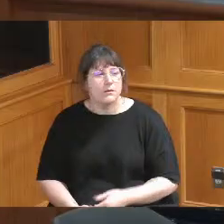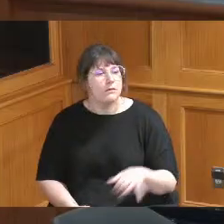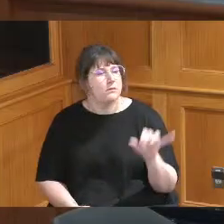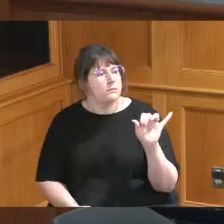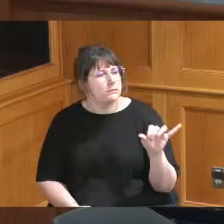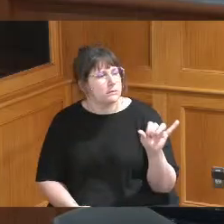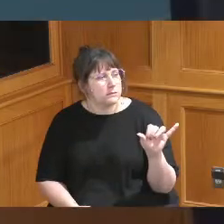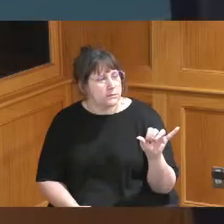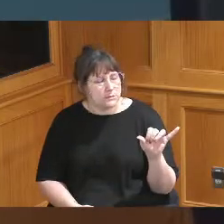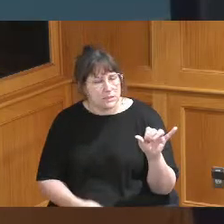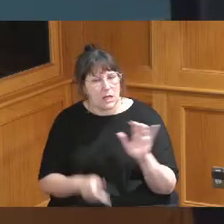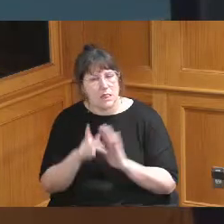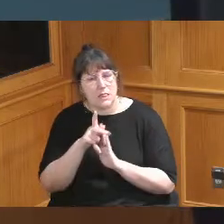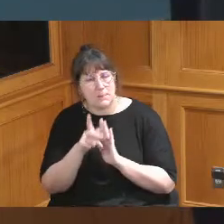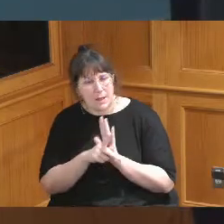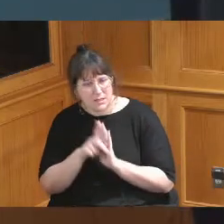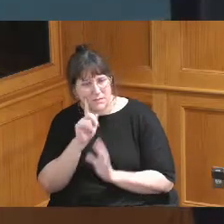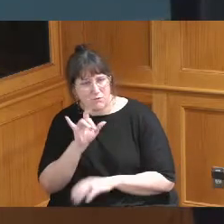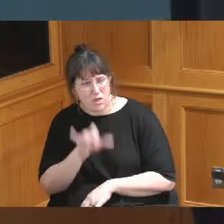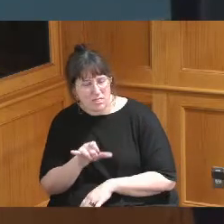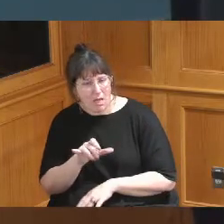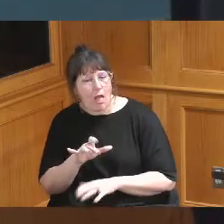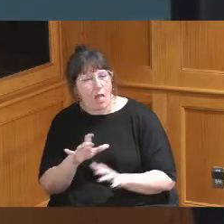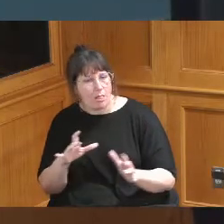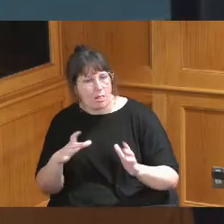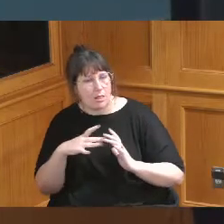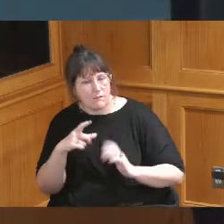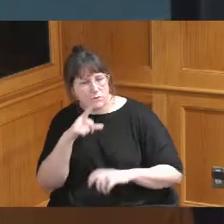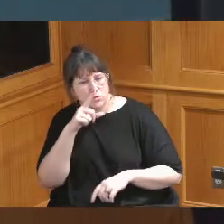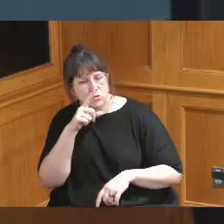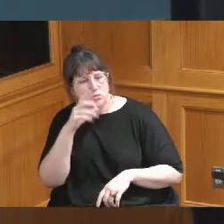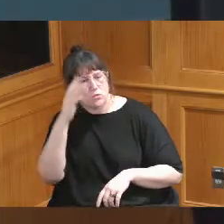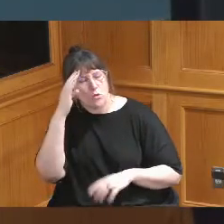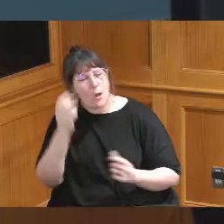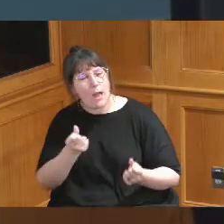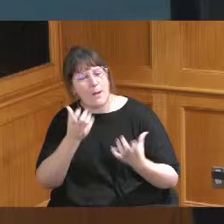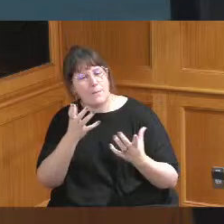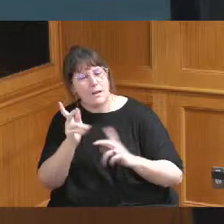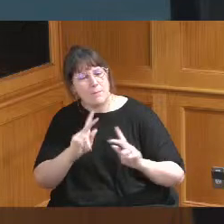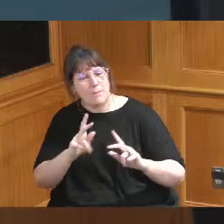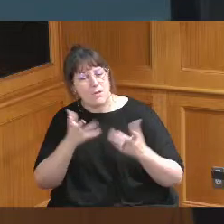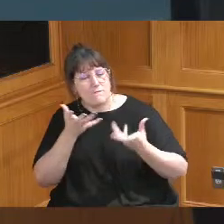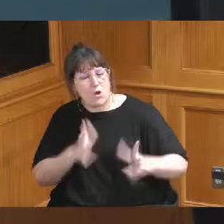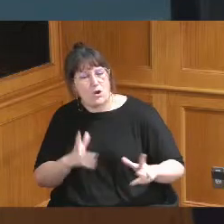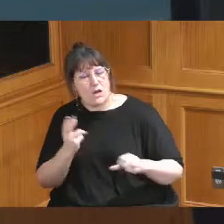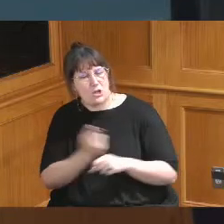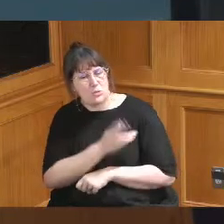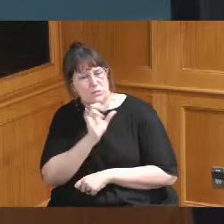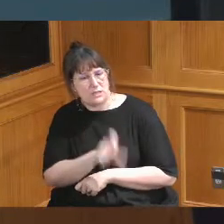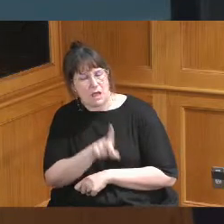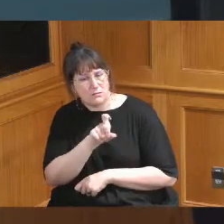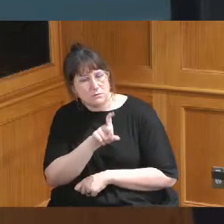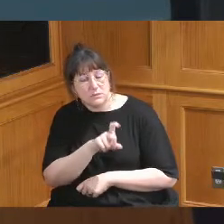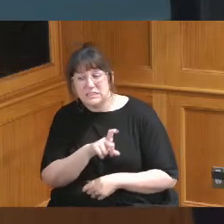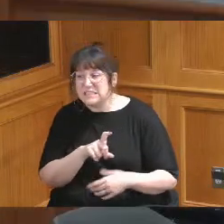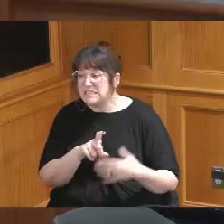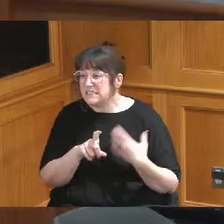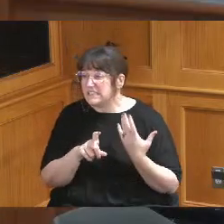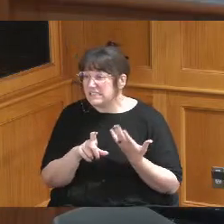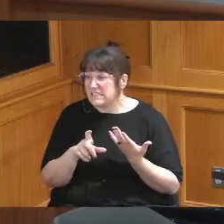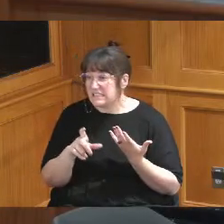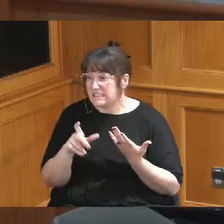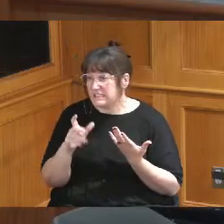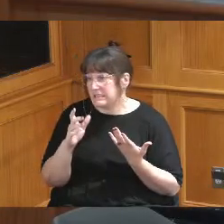the parental leave policy then, do you know how many individuals have used our parental leave policy? I don't have that